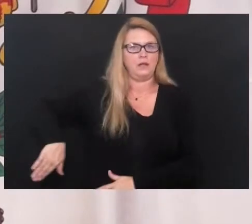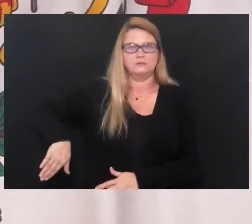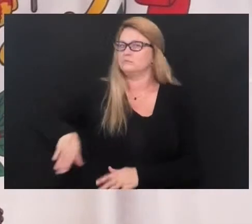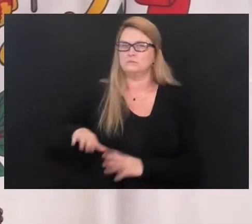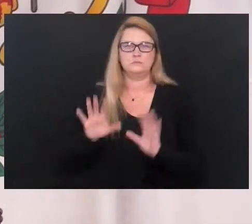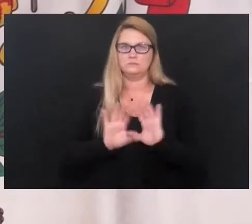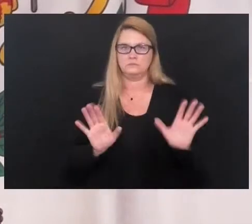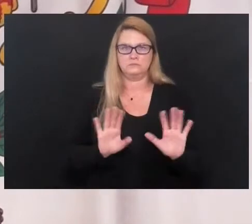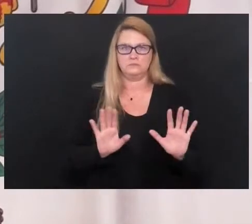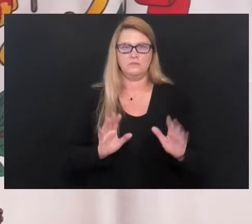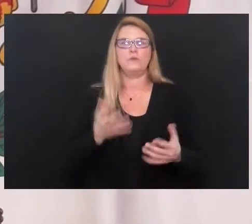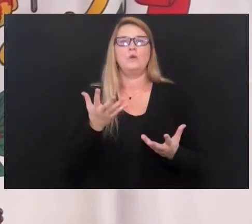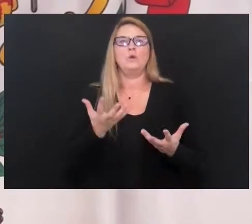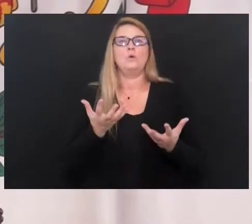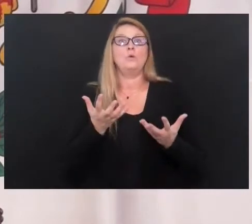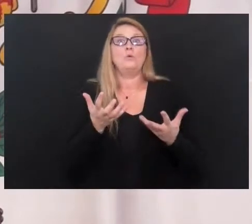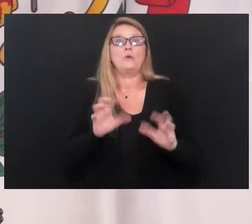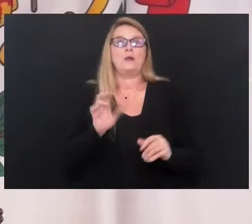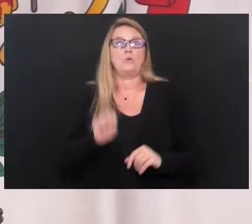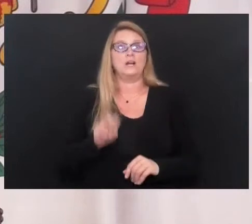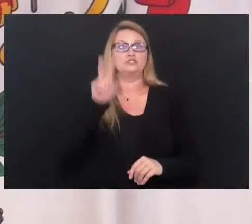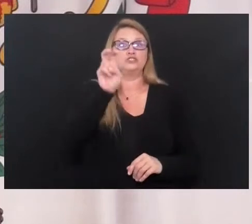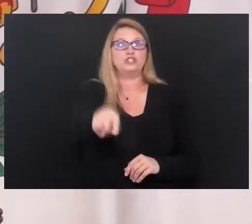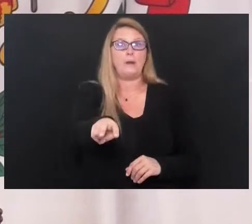especially not jump to do something,